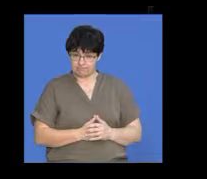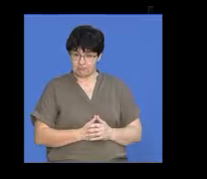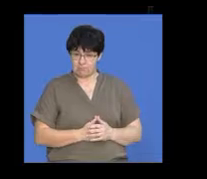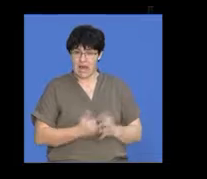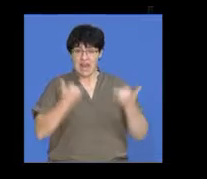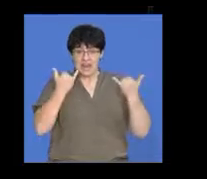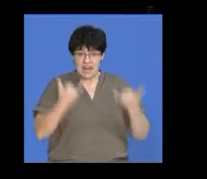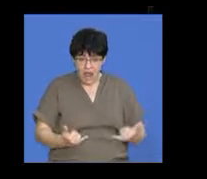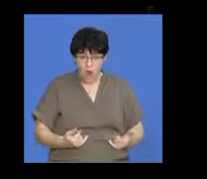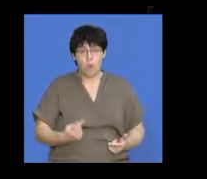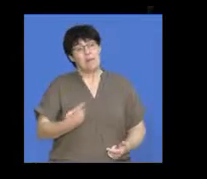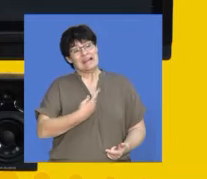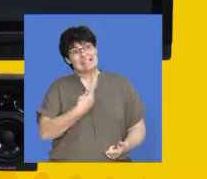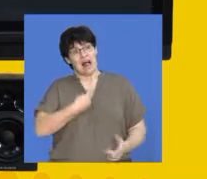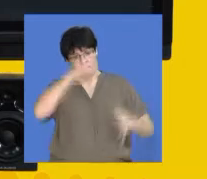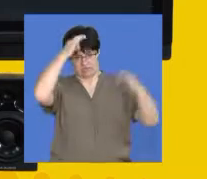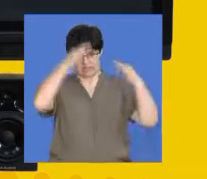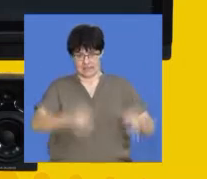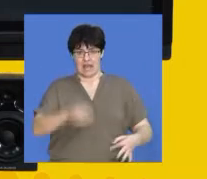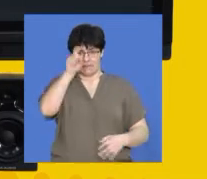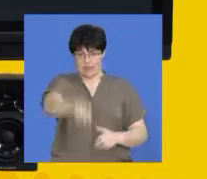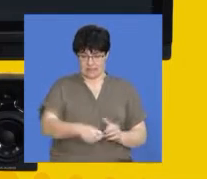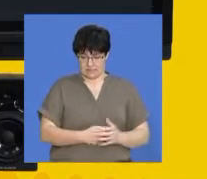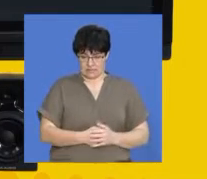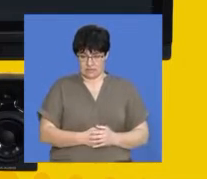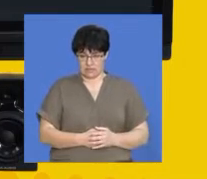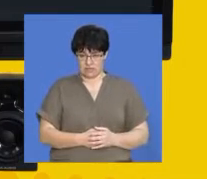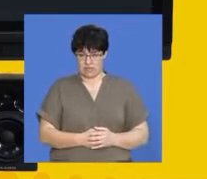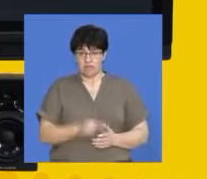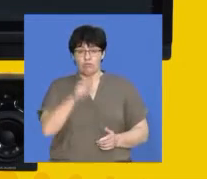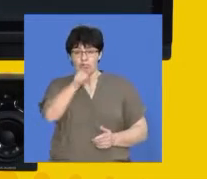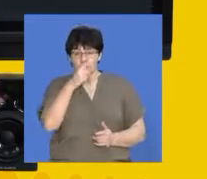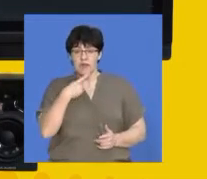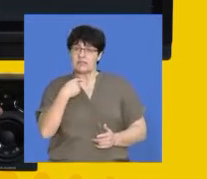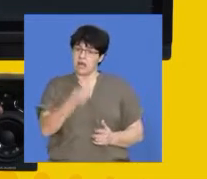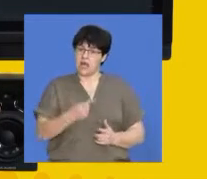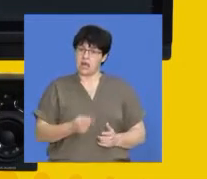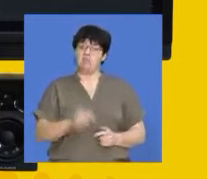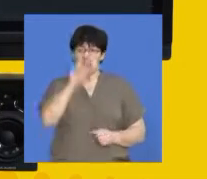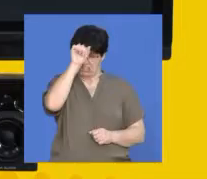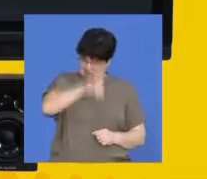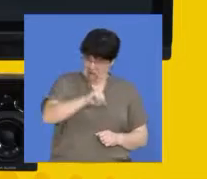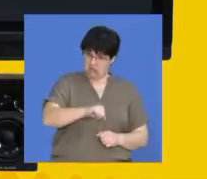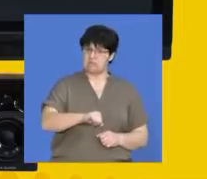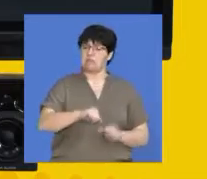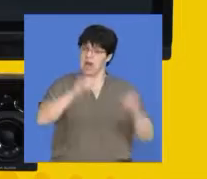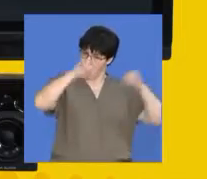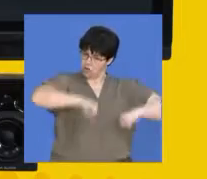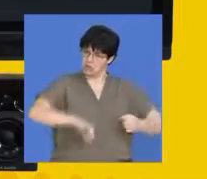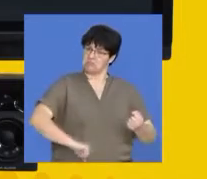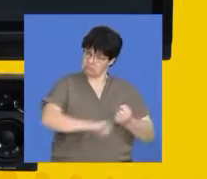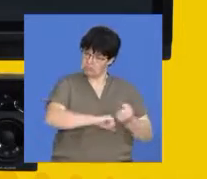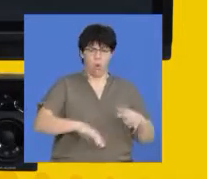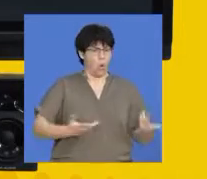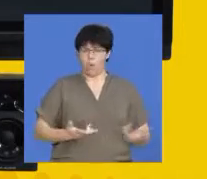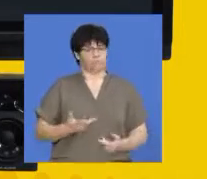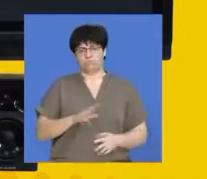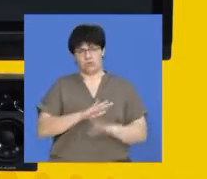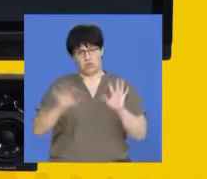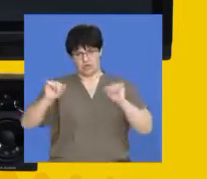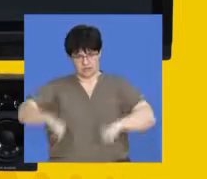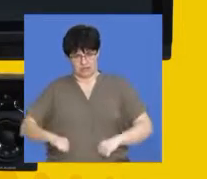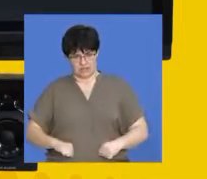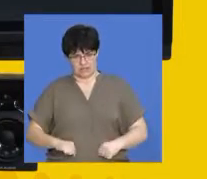make your own judgment. So it's up to you whether you want to agree or you want to disagree.